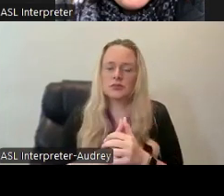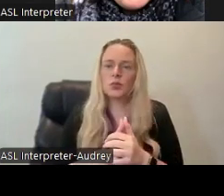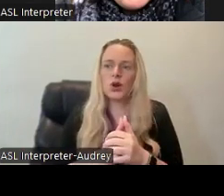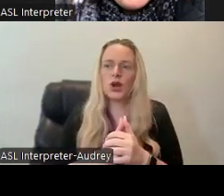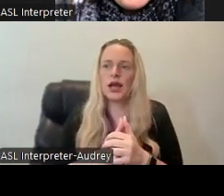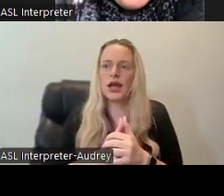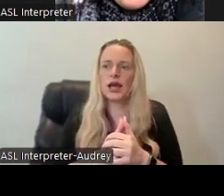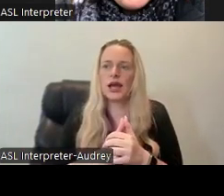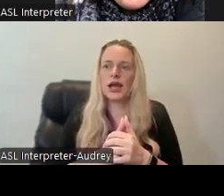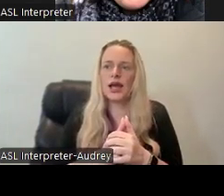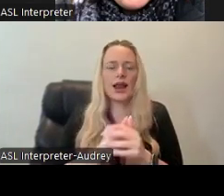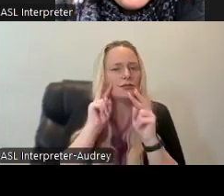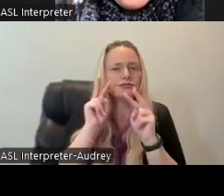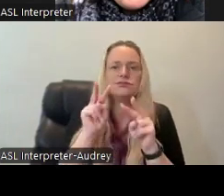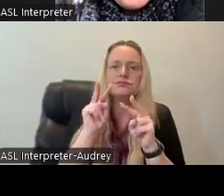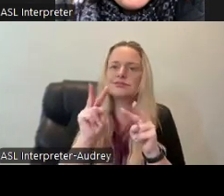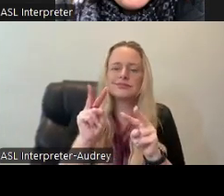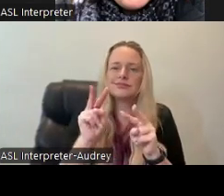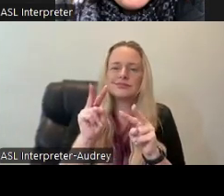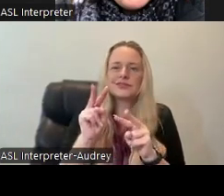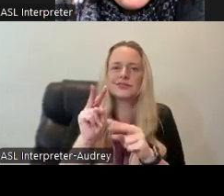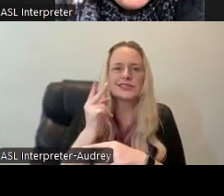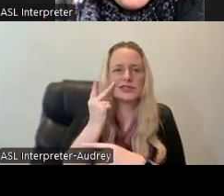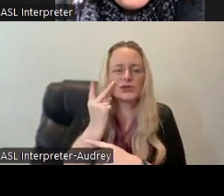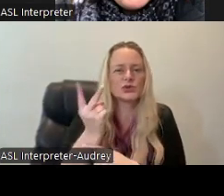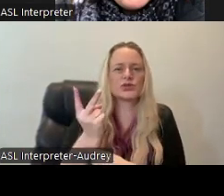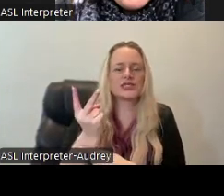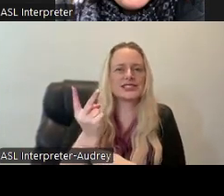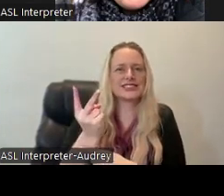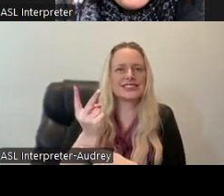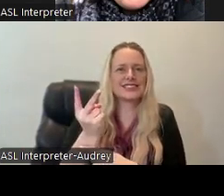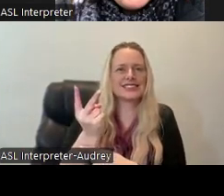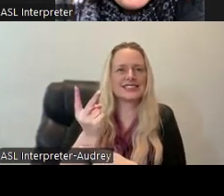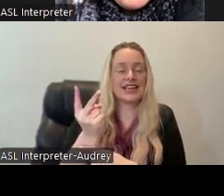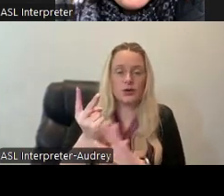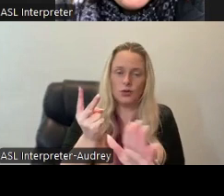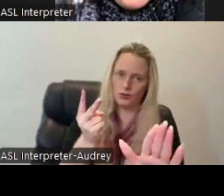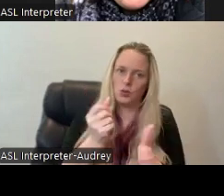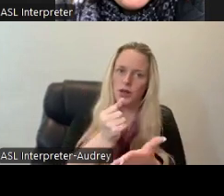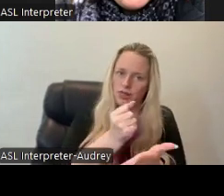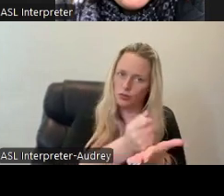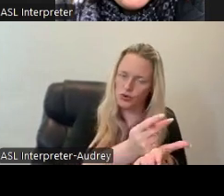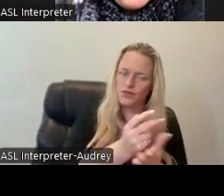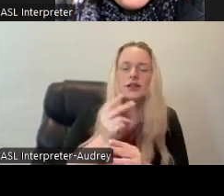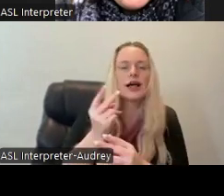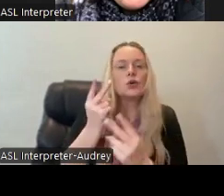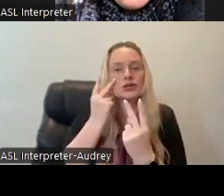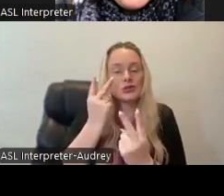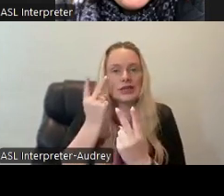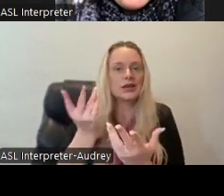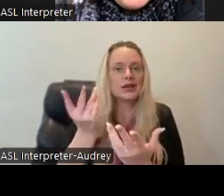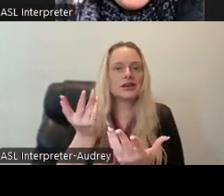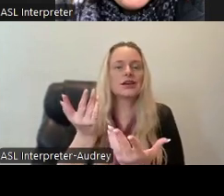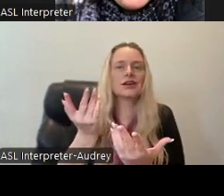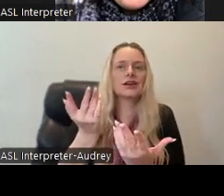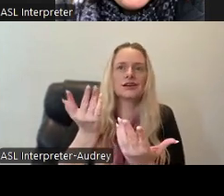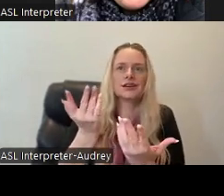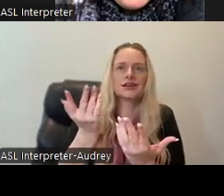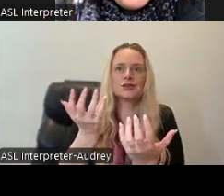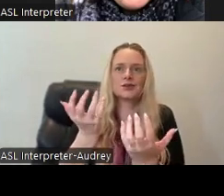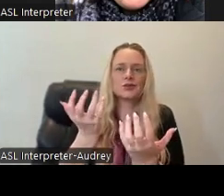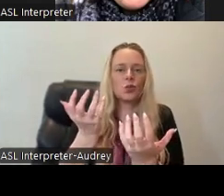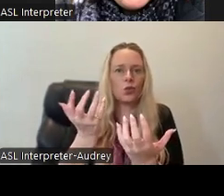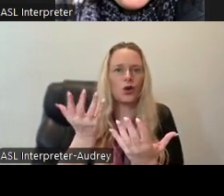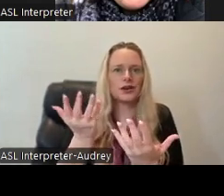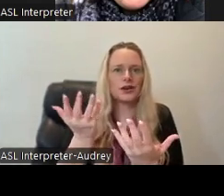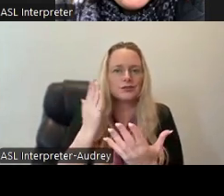I can't wait to see, with the approval of what he's going to make